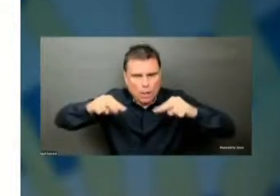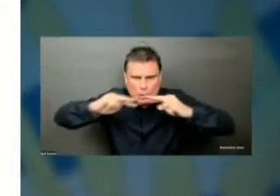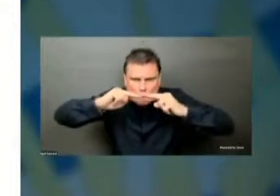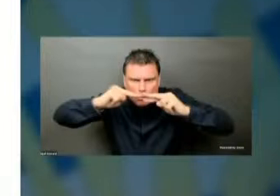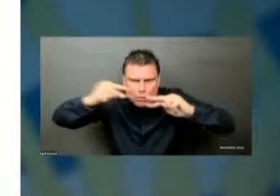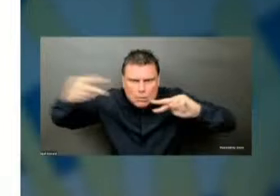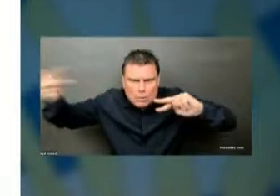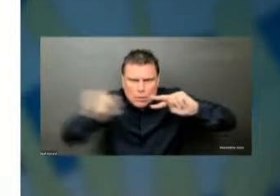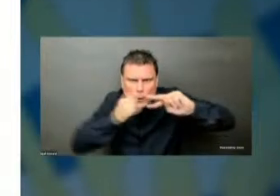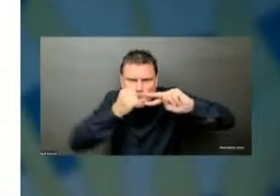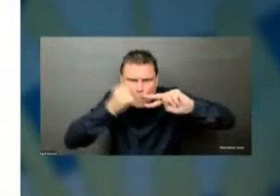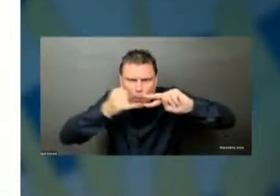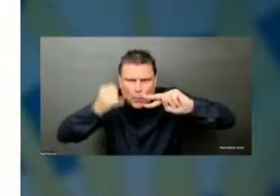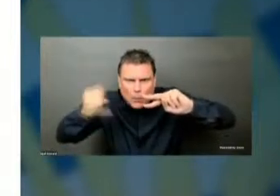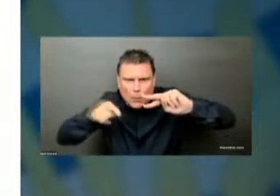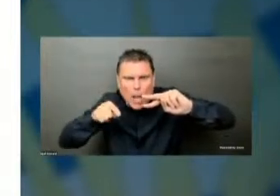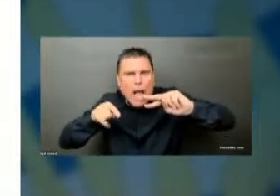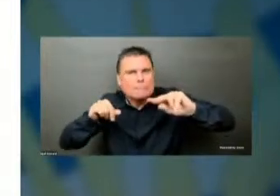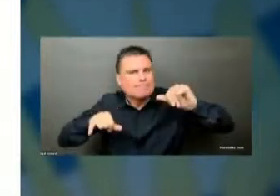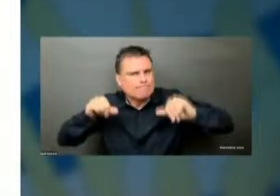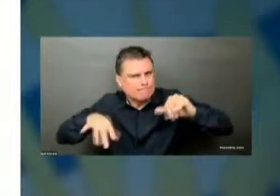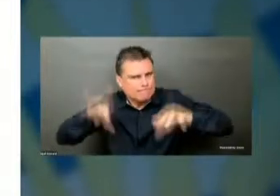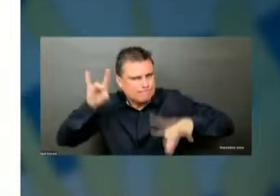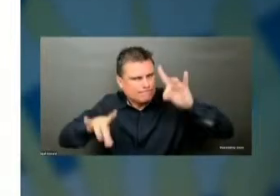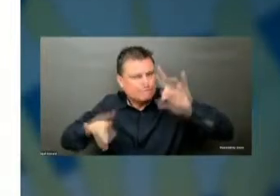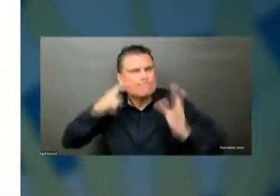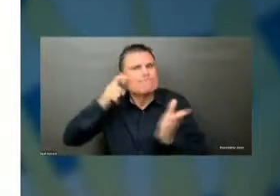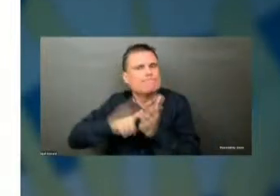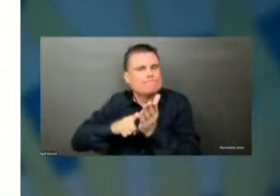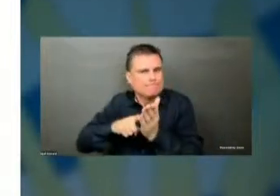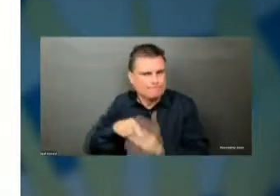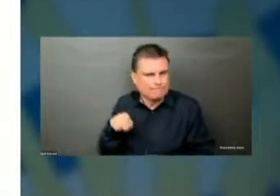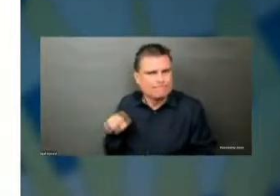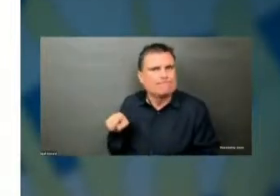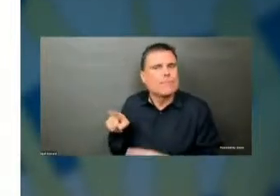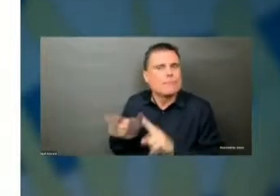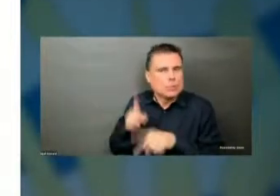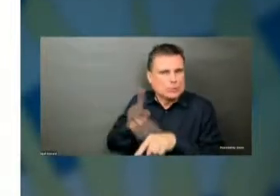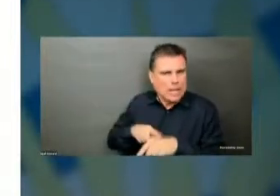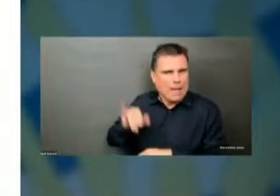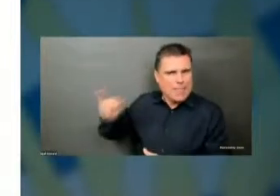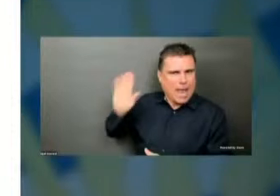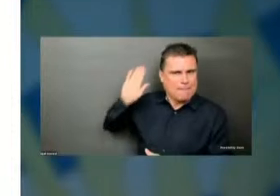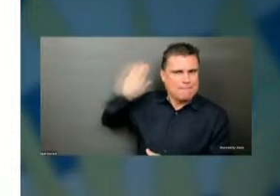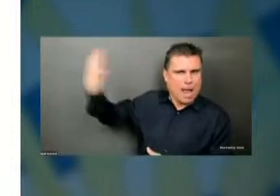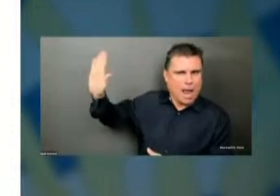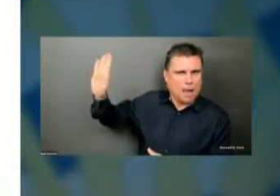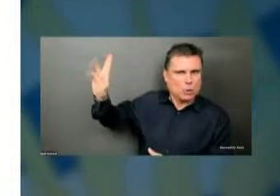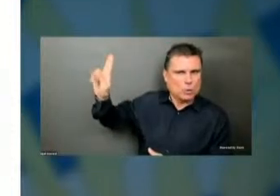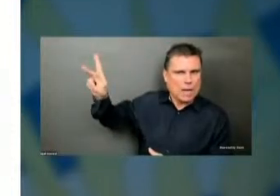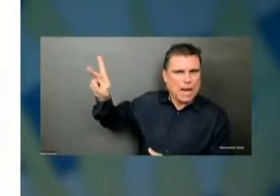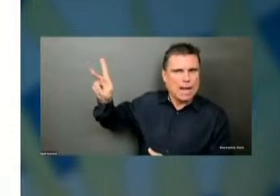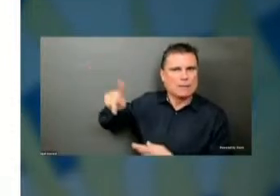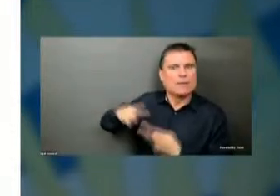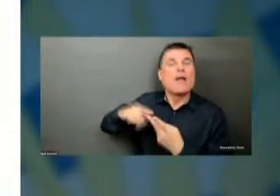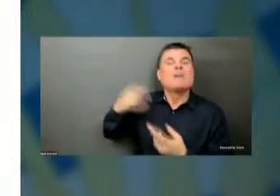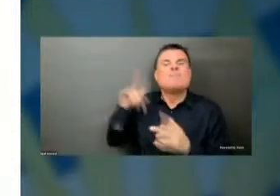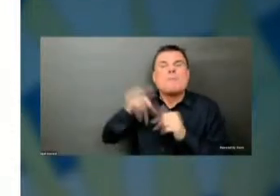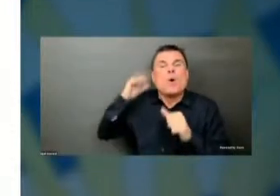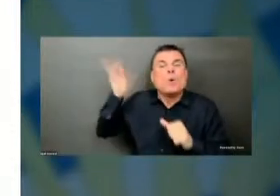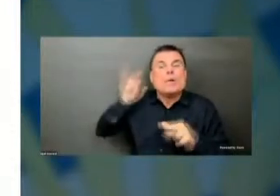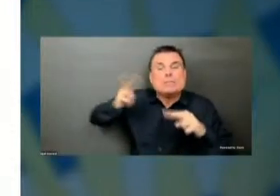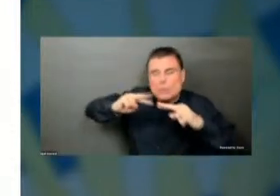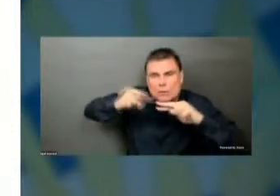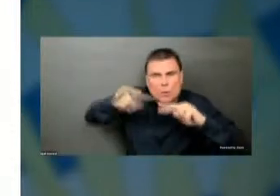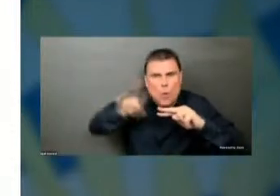importation of a virus that somebody had picked up in Iran. Right now, we do about 750